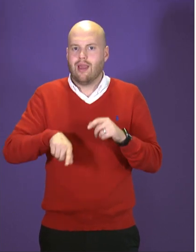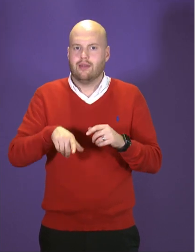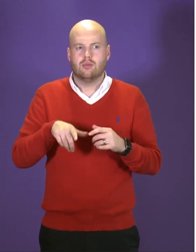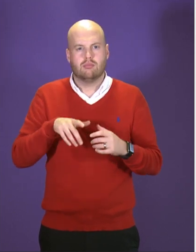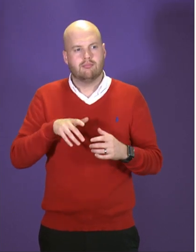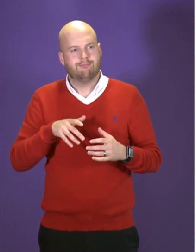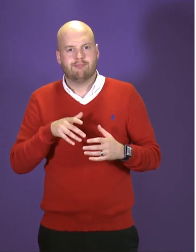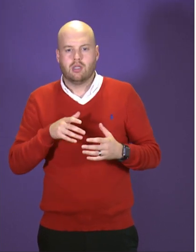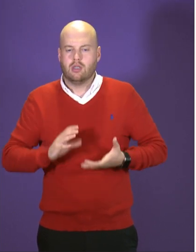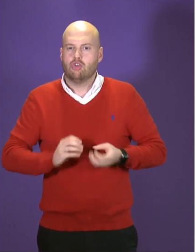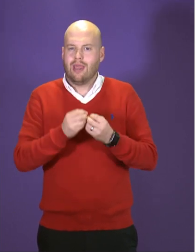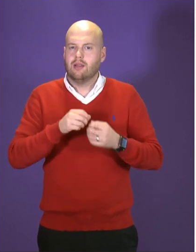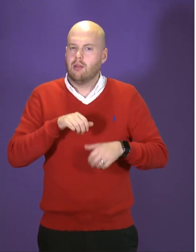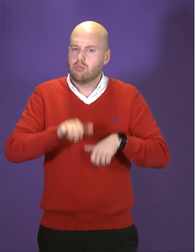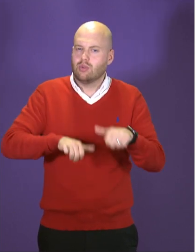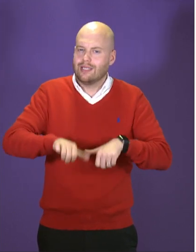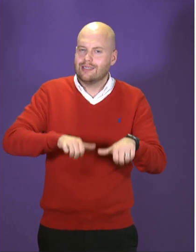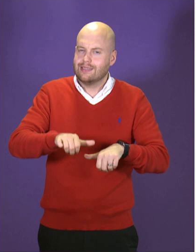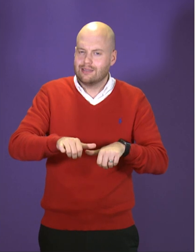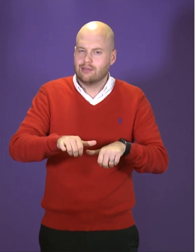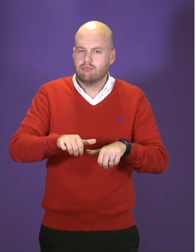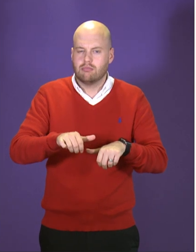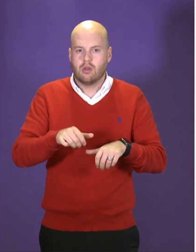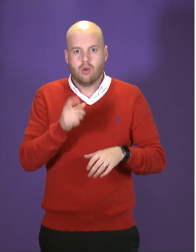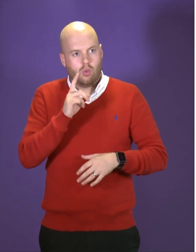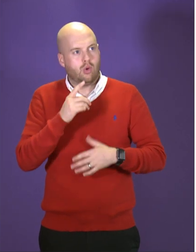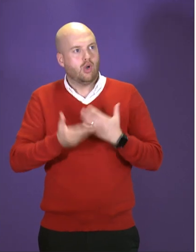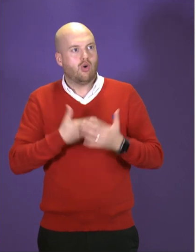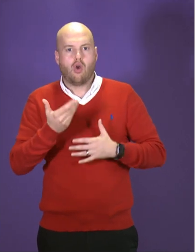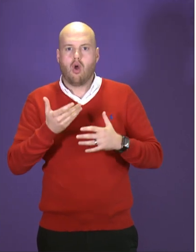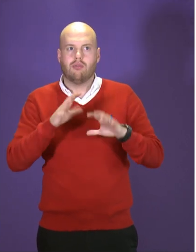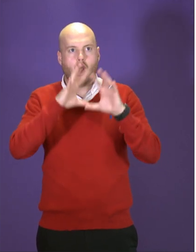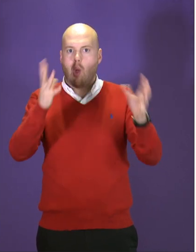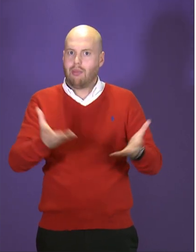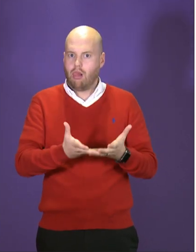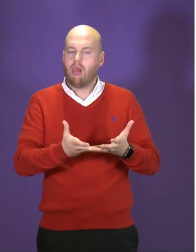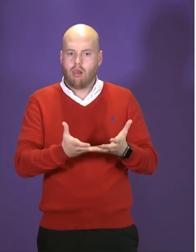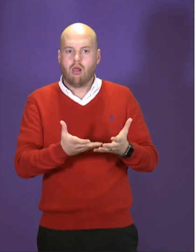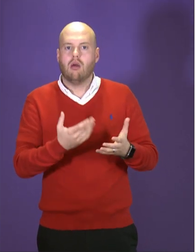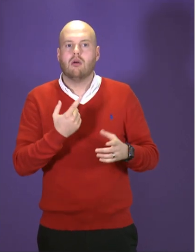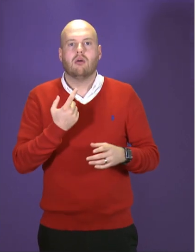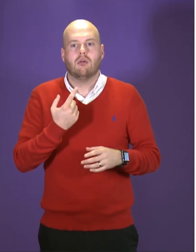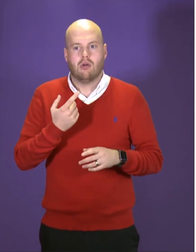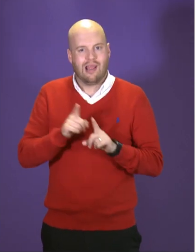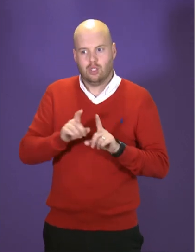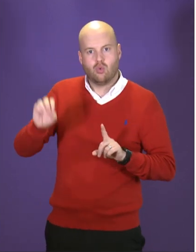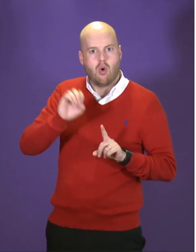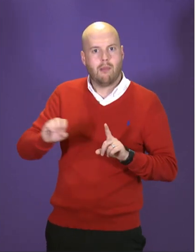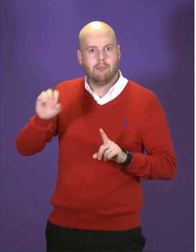the processes going on in the global world and also, nevertheless, in